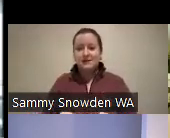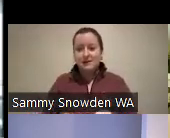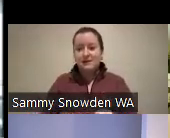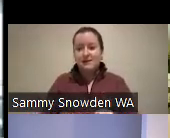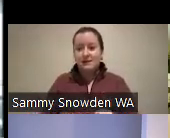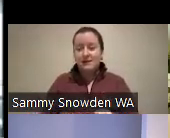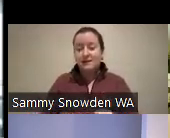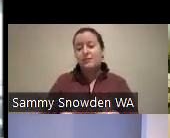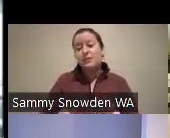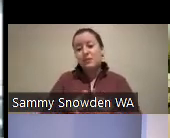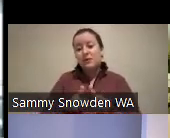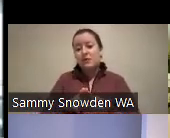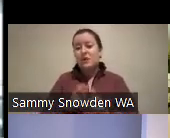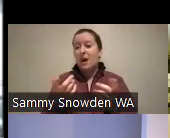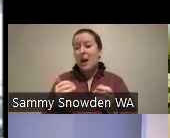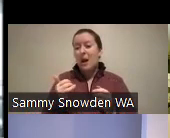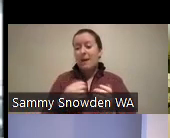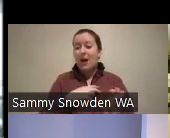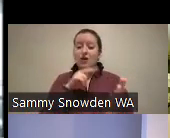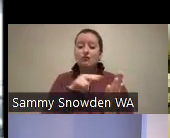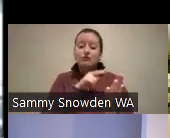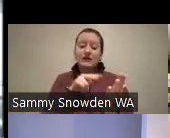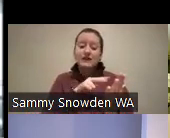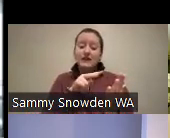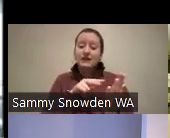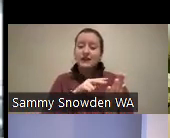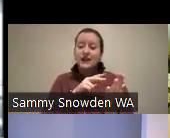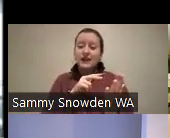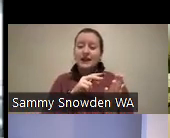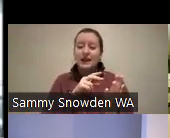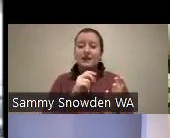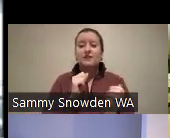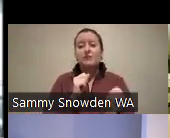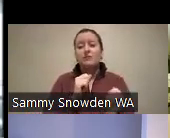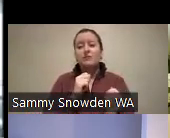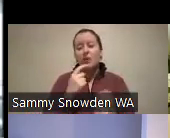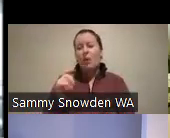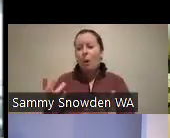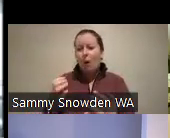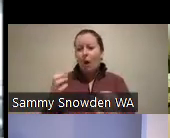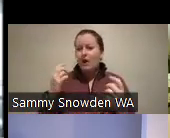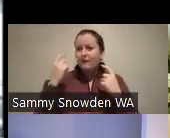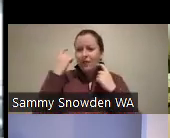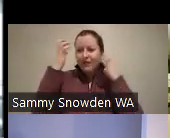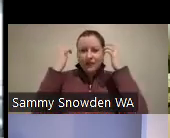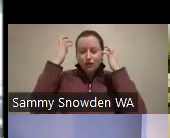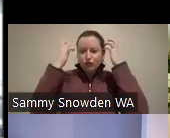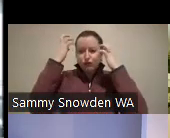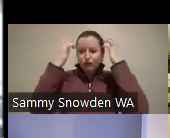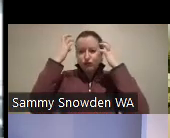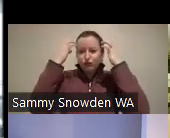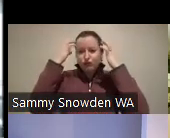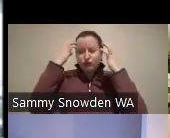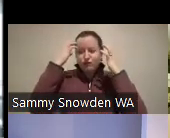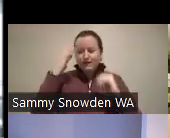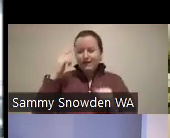maybe doing some journaling, writing down anything that's on your mind, so that you know you're not going to forget about it, but you can just leave it